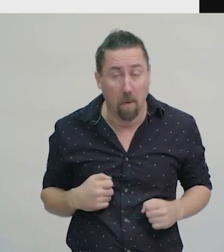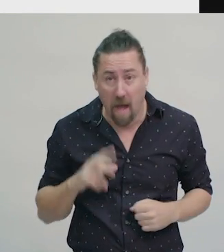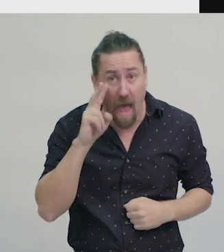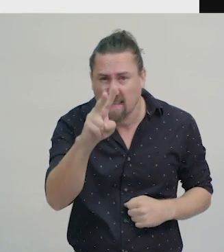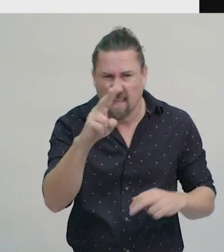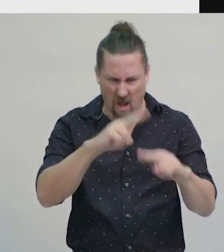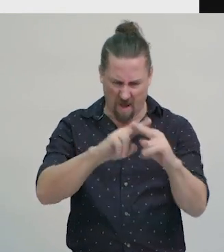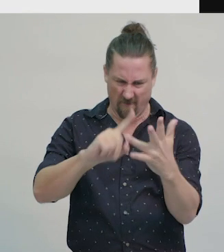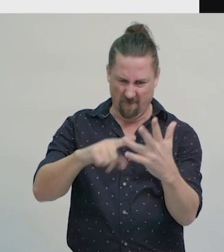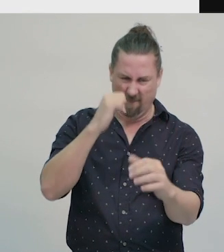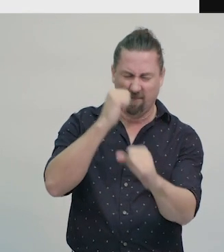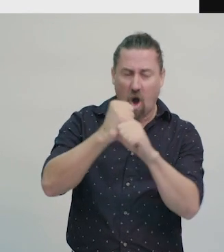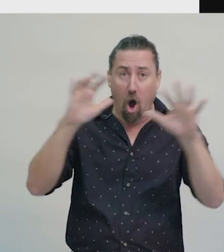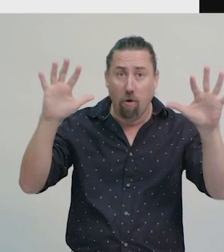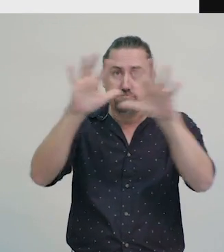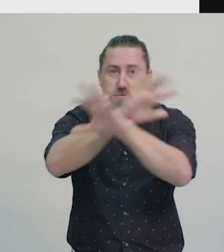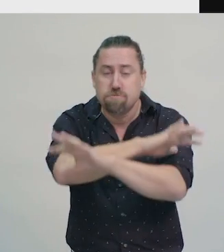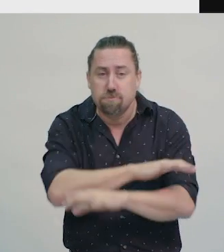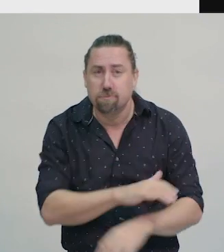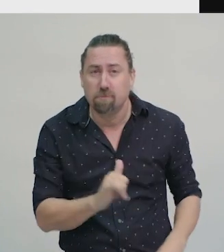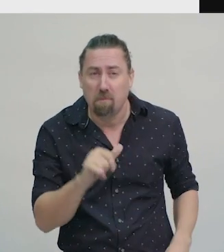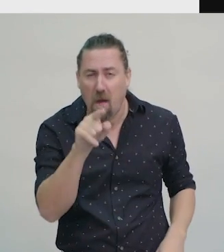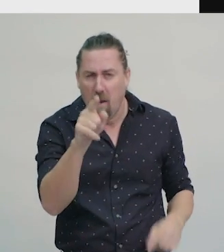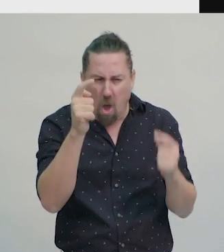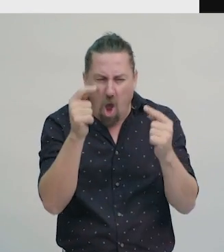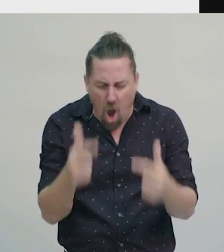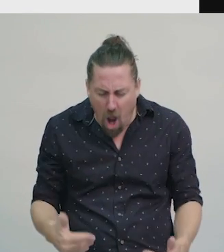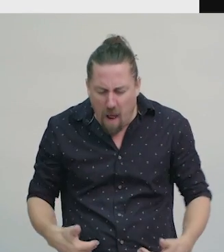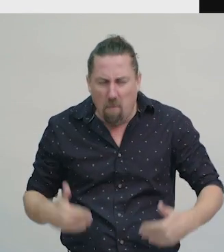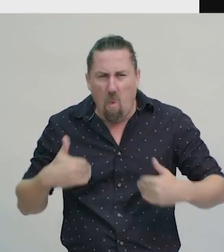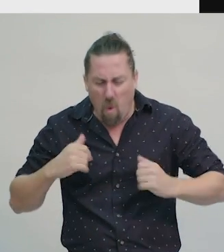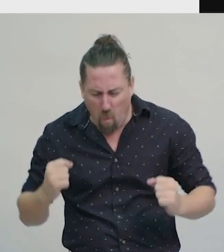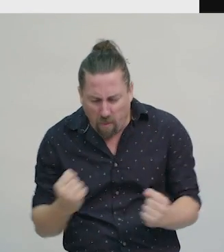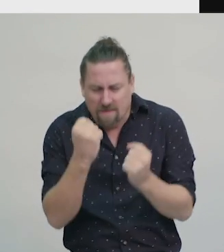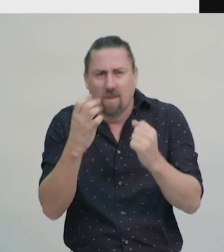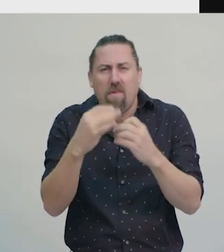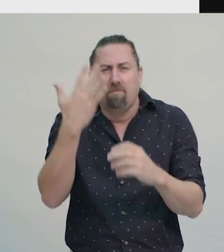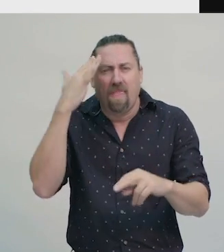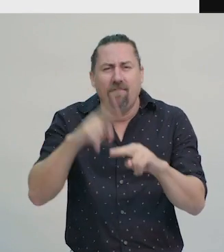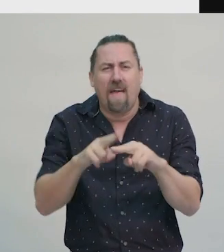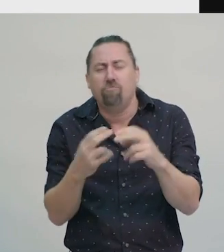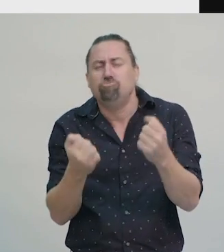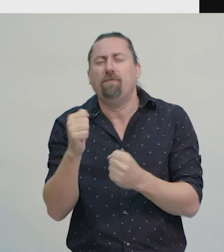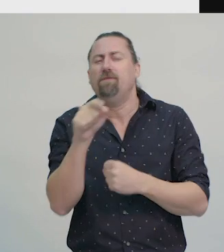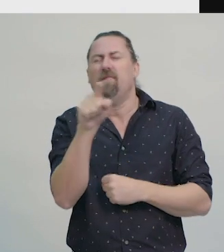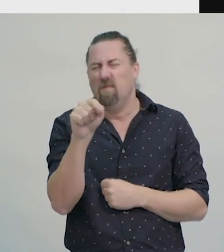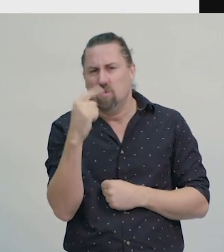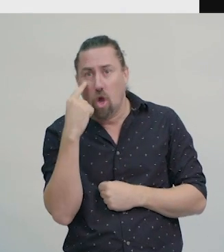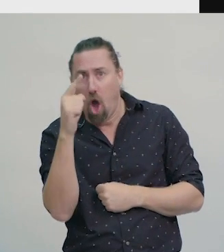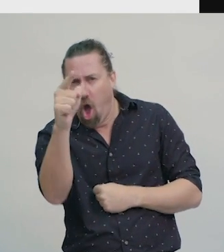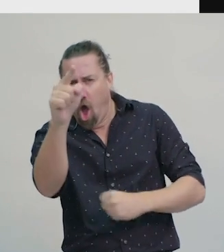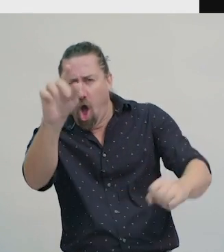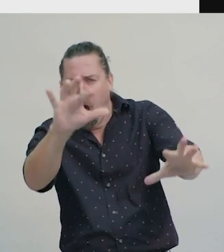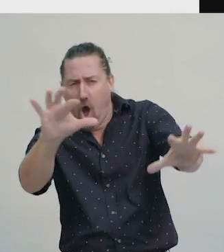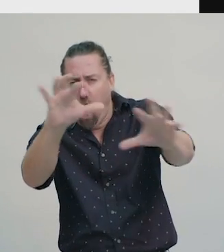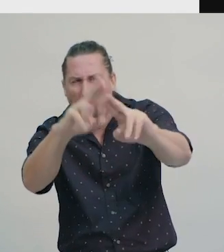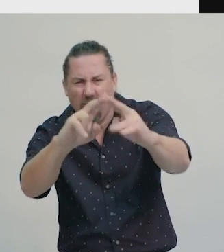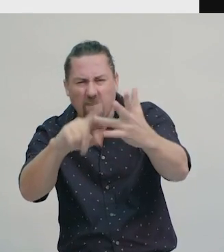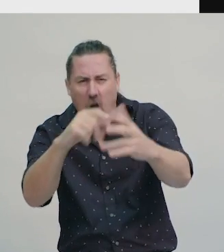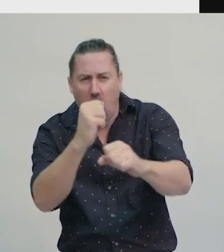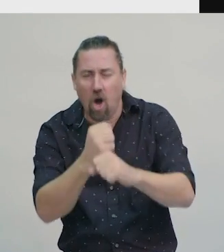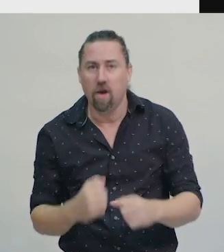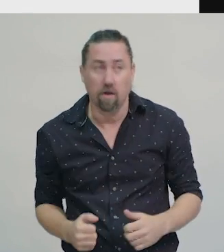What's the weather doing today? Well, I can see a little bit of sunshine, but I can also see lots of grey clouds. It